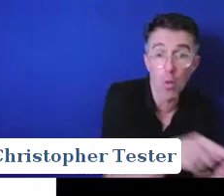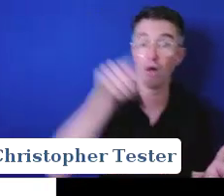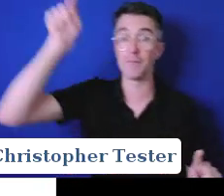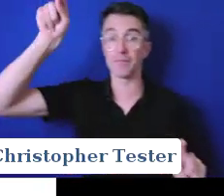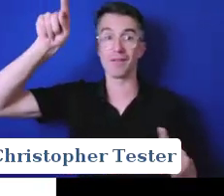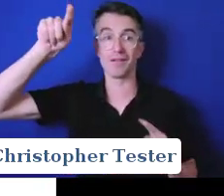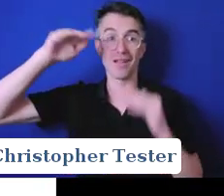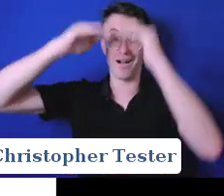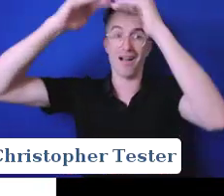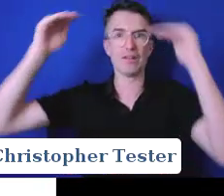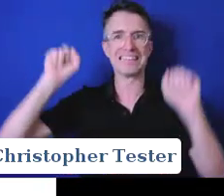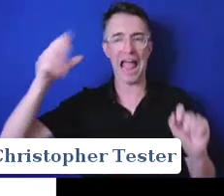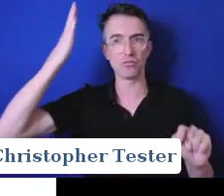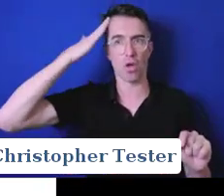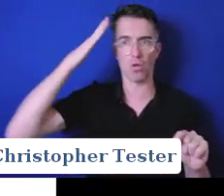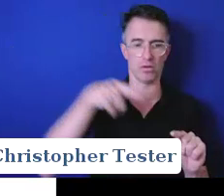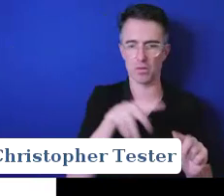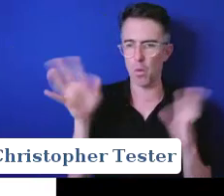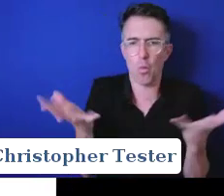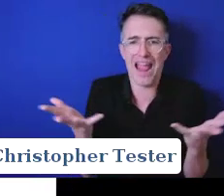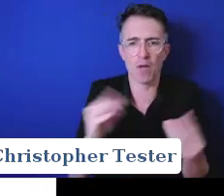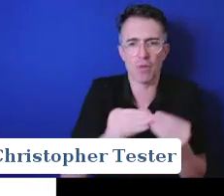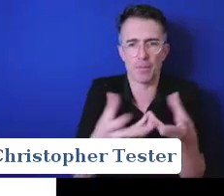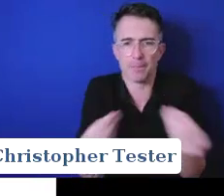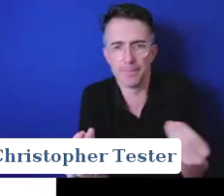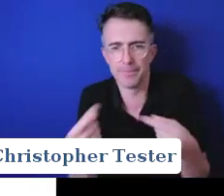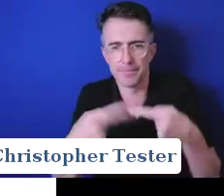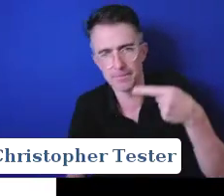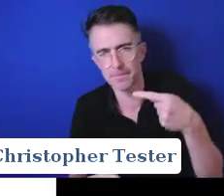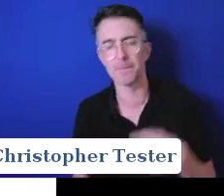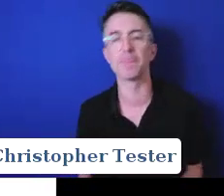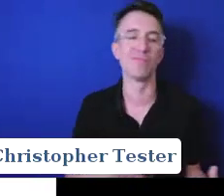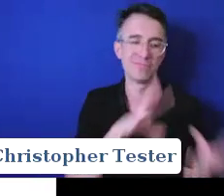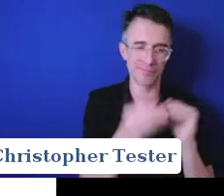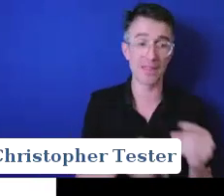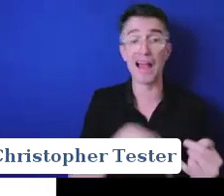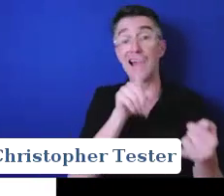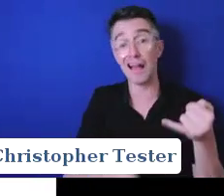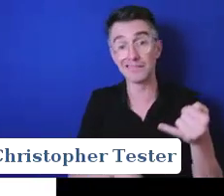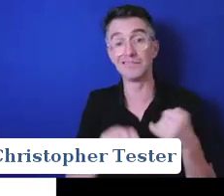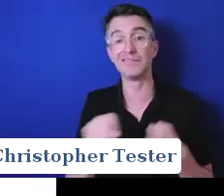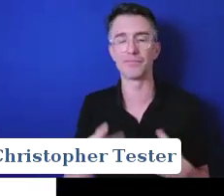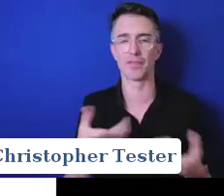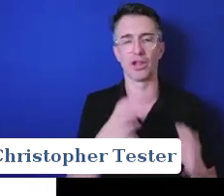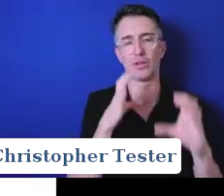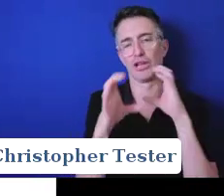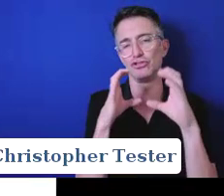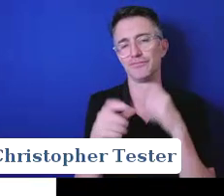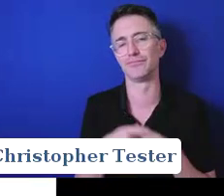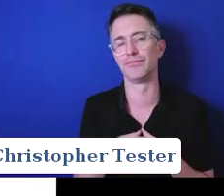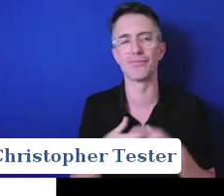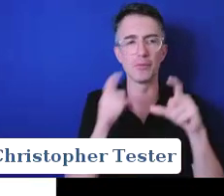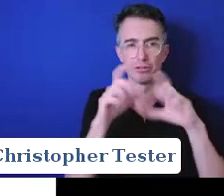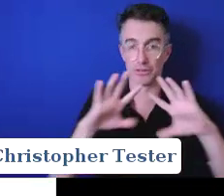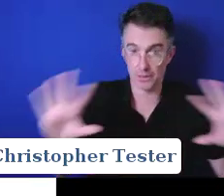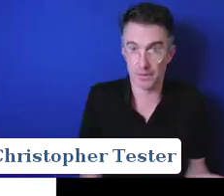and coordination to increase the awareness among communities, especially when it comes to